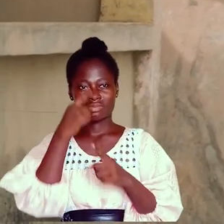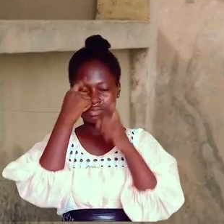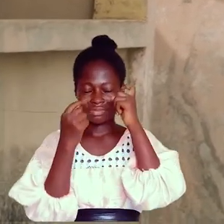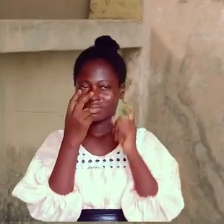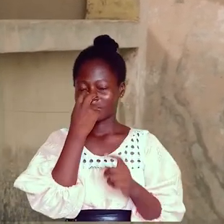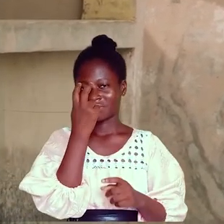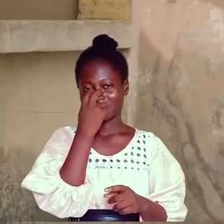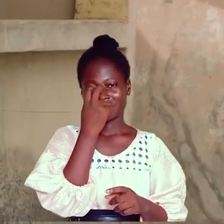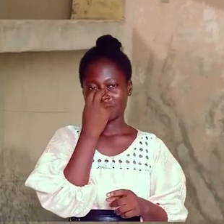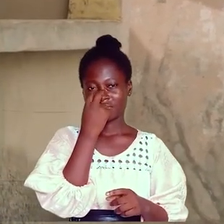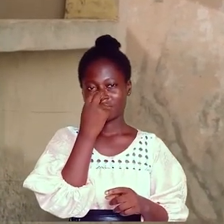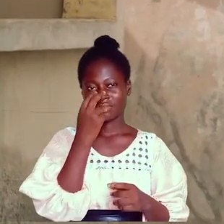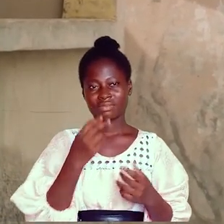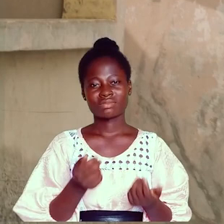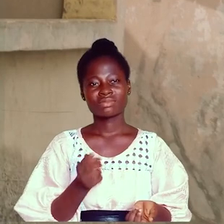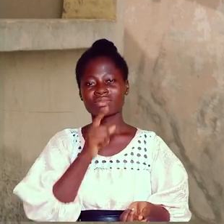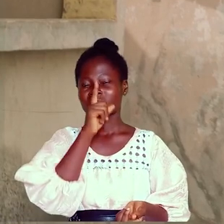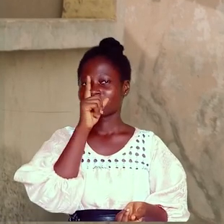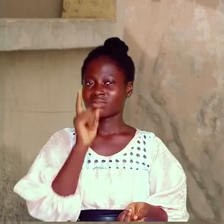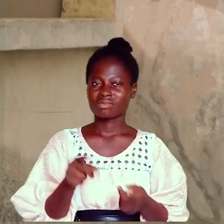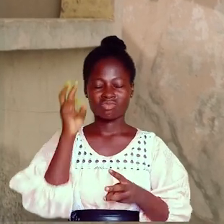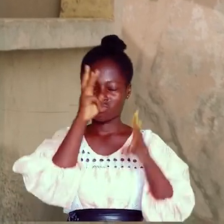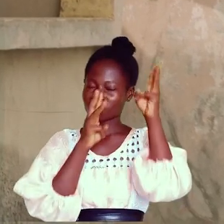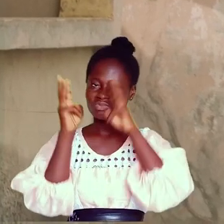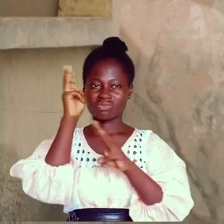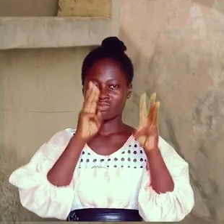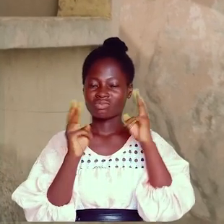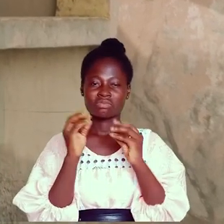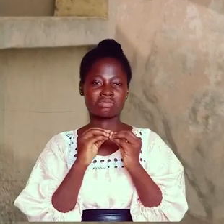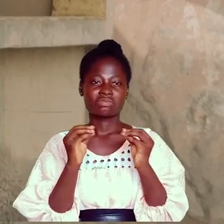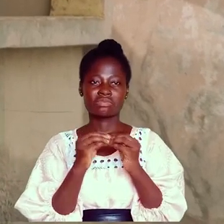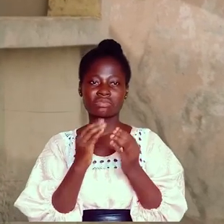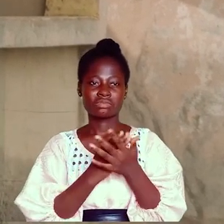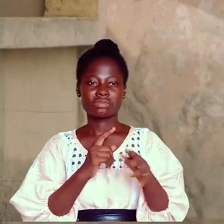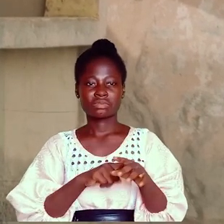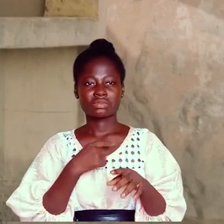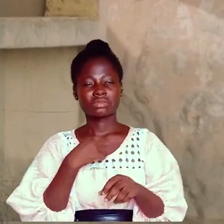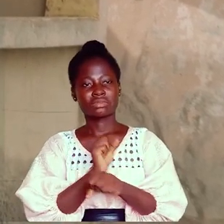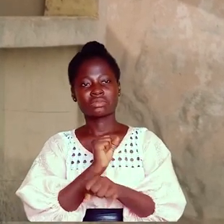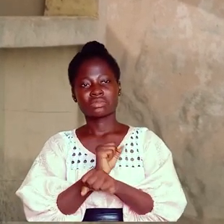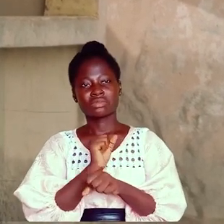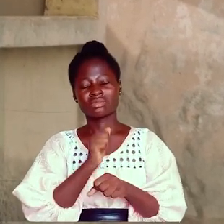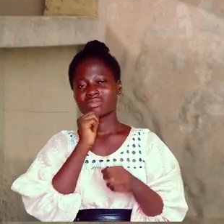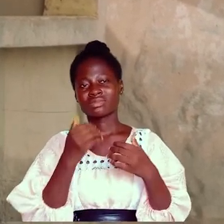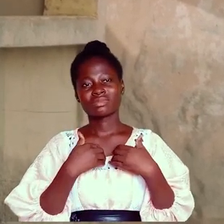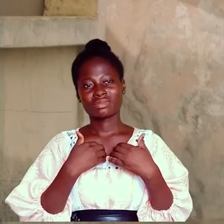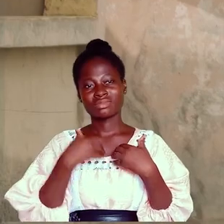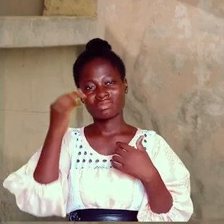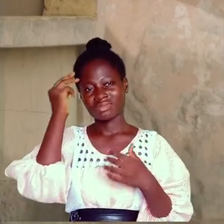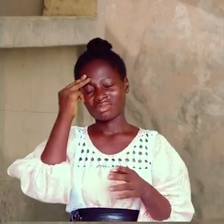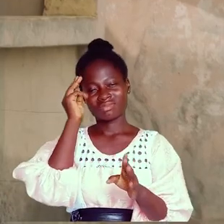because I'm blind and it really worries me. Sometimes when I'm at work, I don't